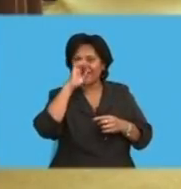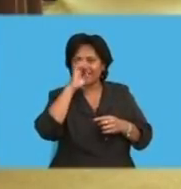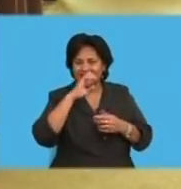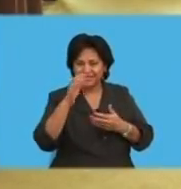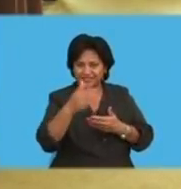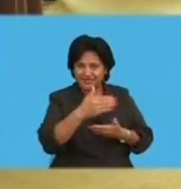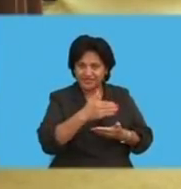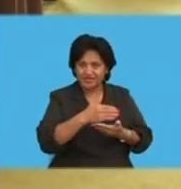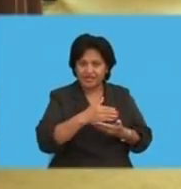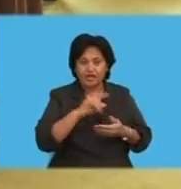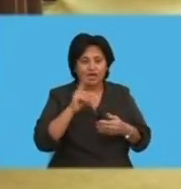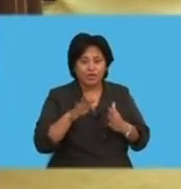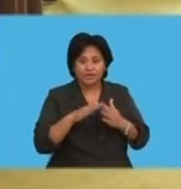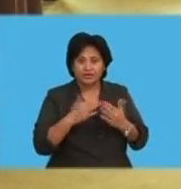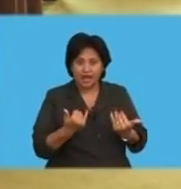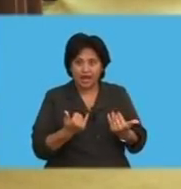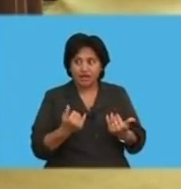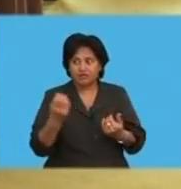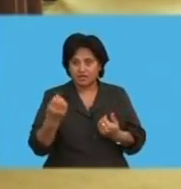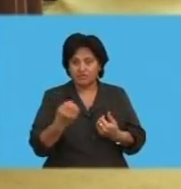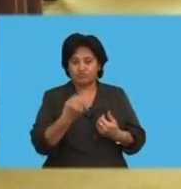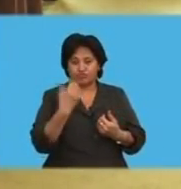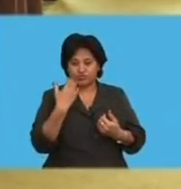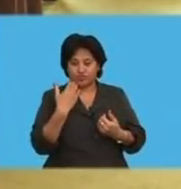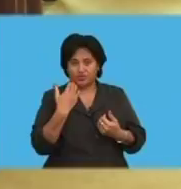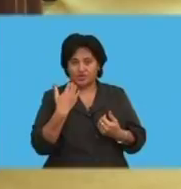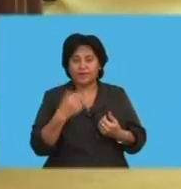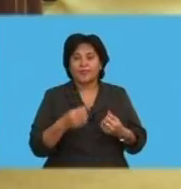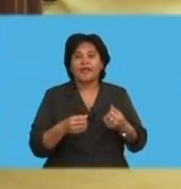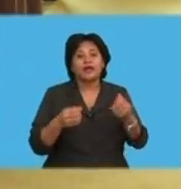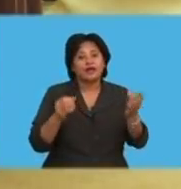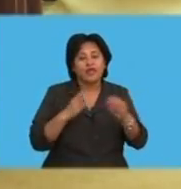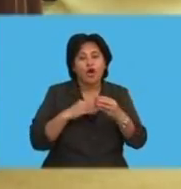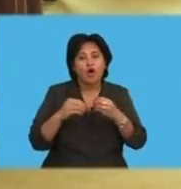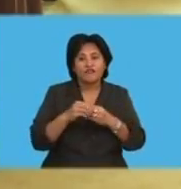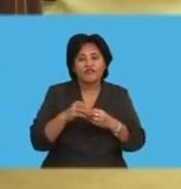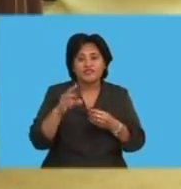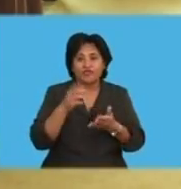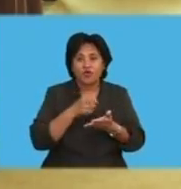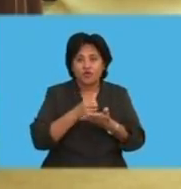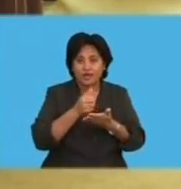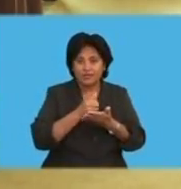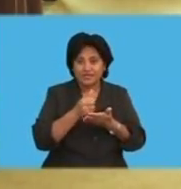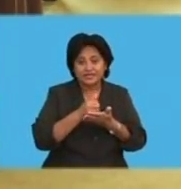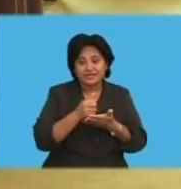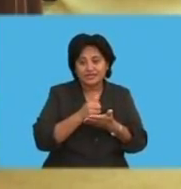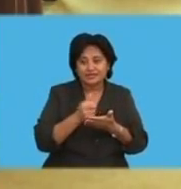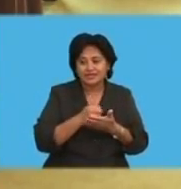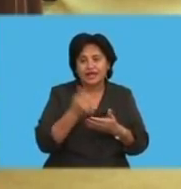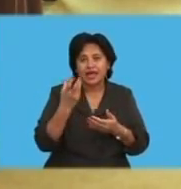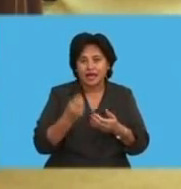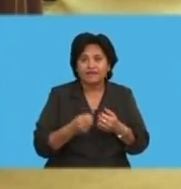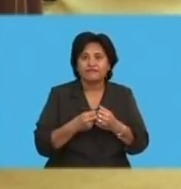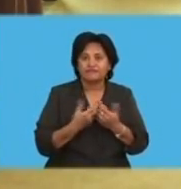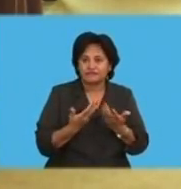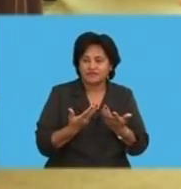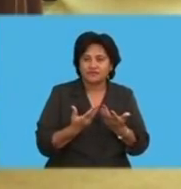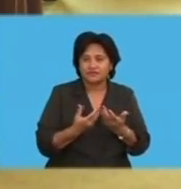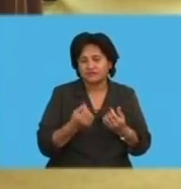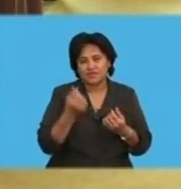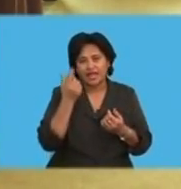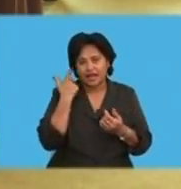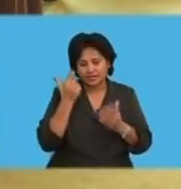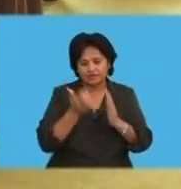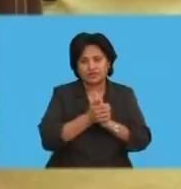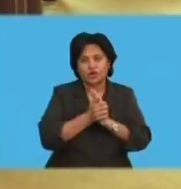has a competence issue, which I find very hard to believe because the previous statements are